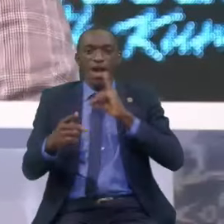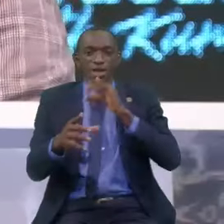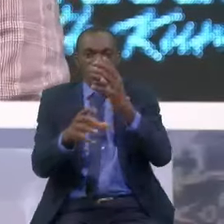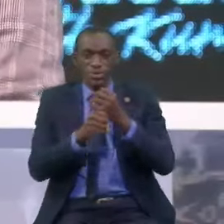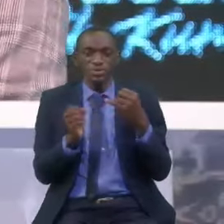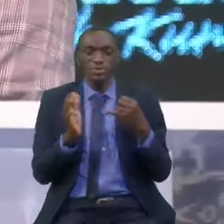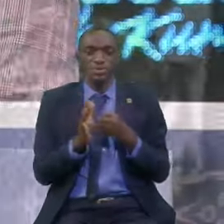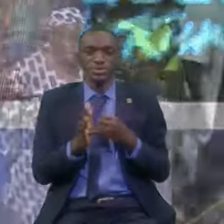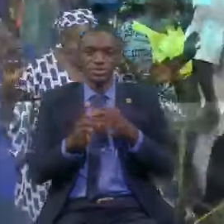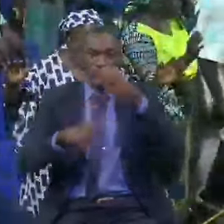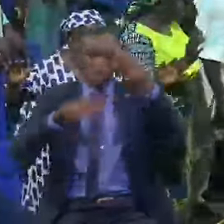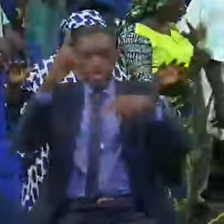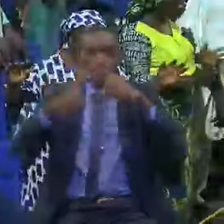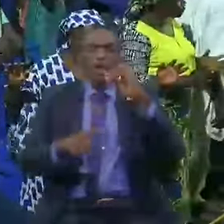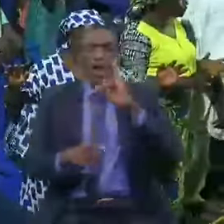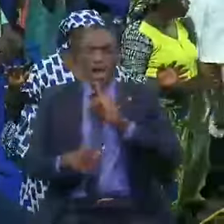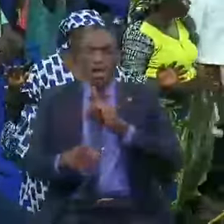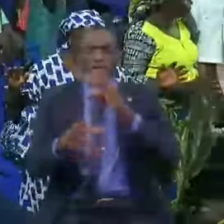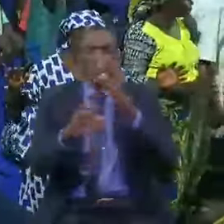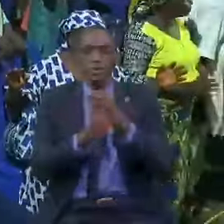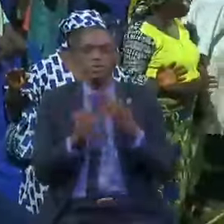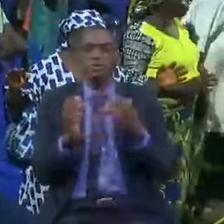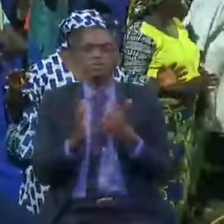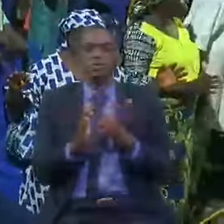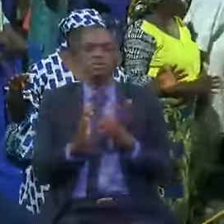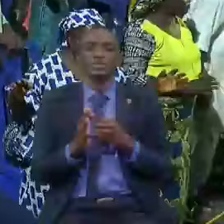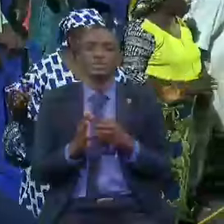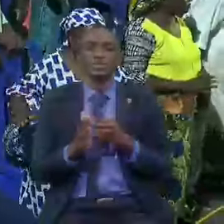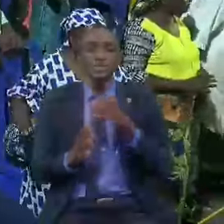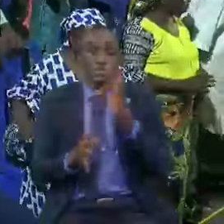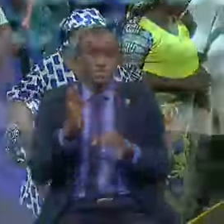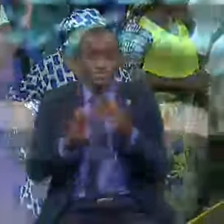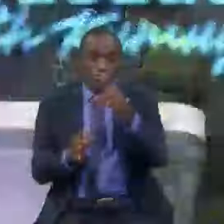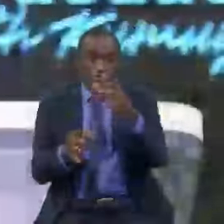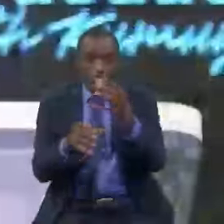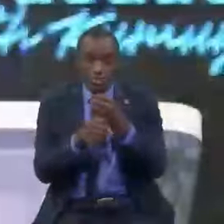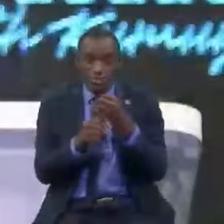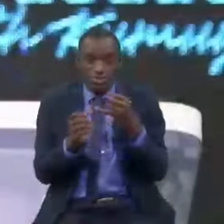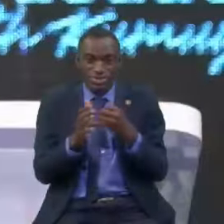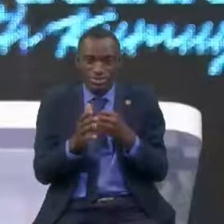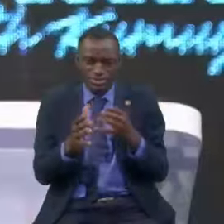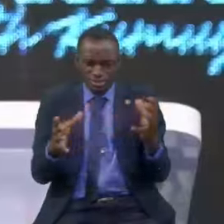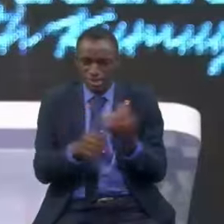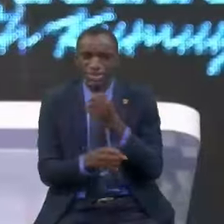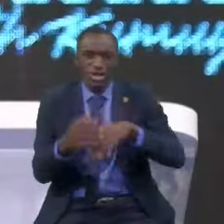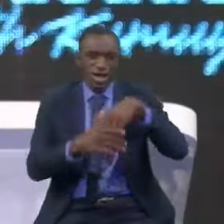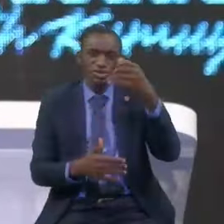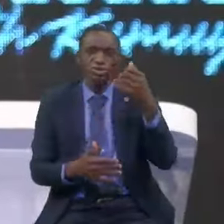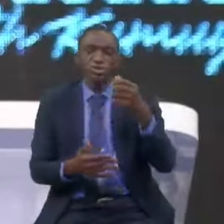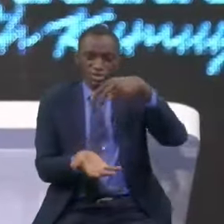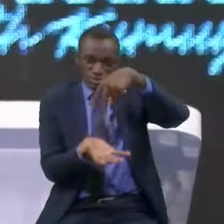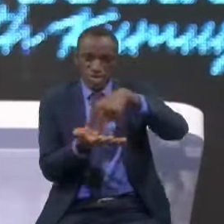I got it. If you get it, get out of that wheelchair. If you got it,